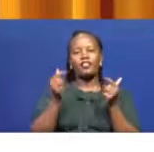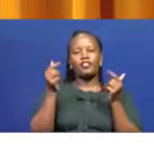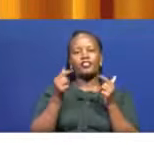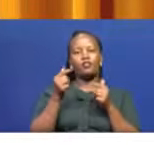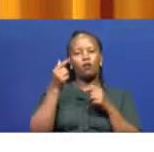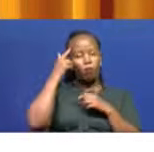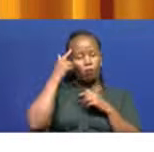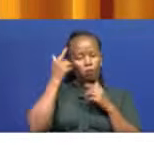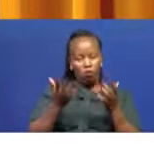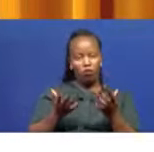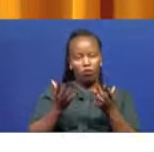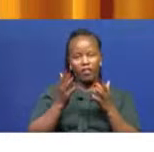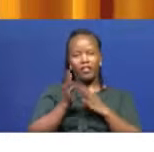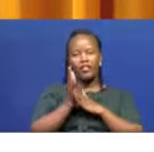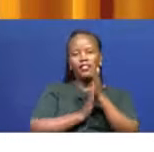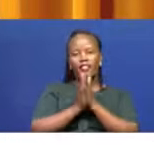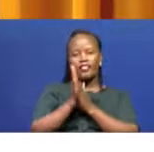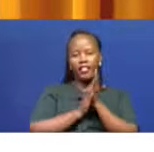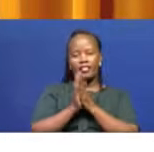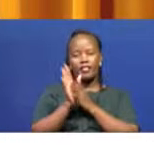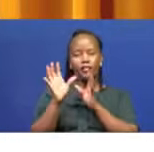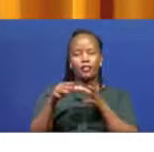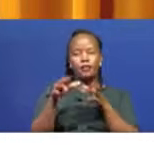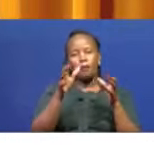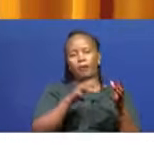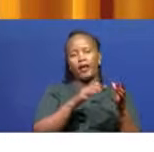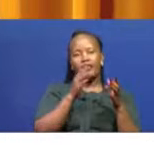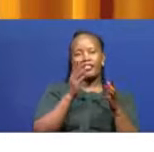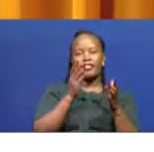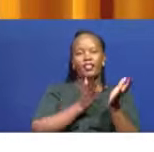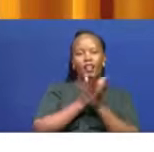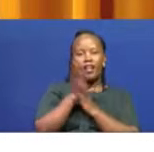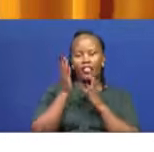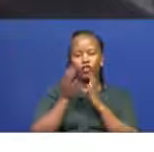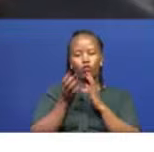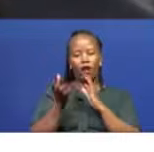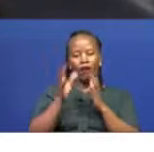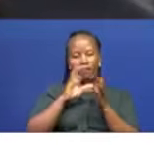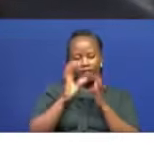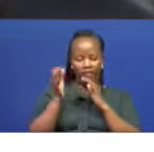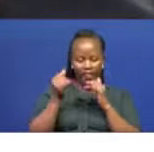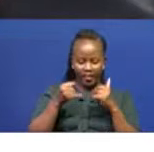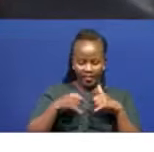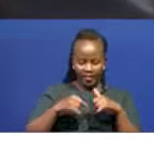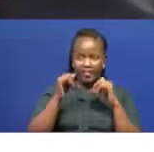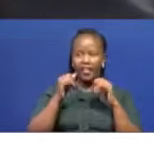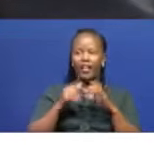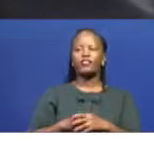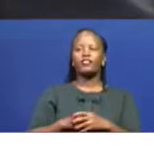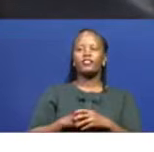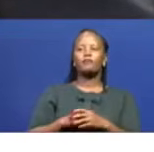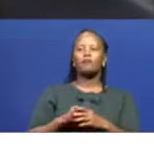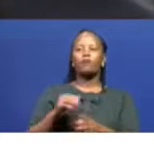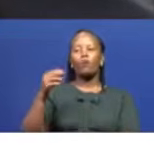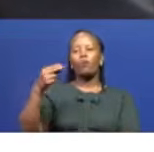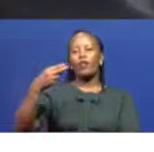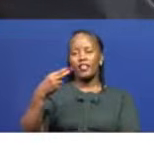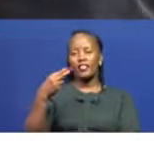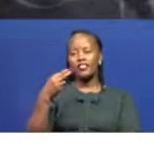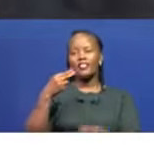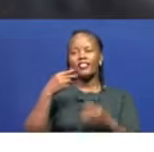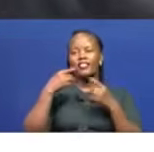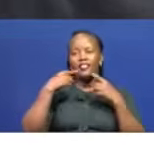infringing the interested party's right to a fair trial during his impeachment. H, a declaration